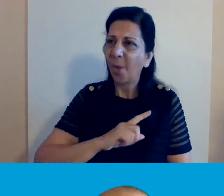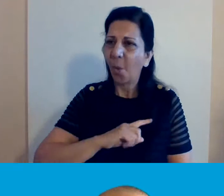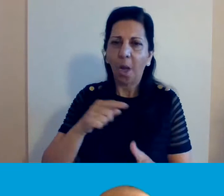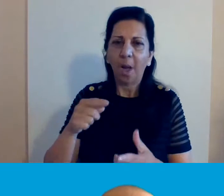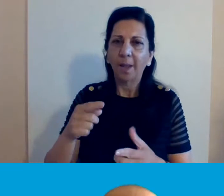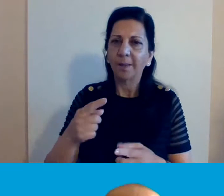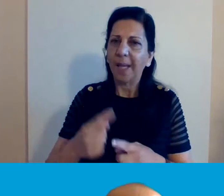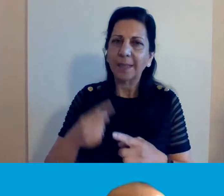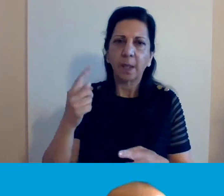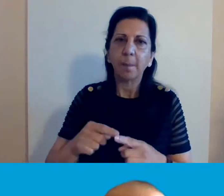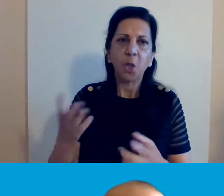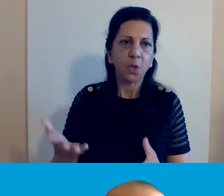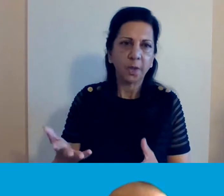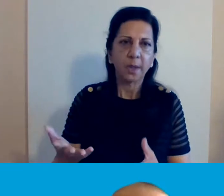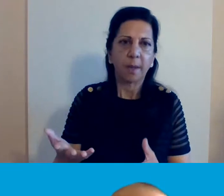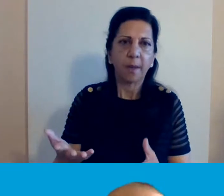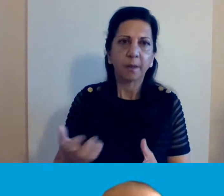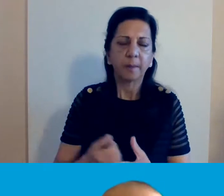progression?